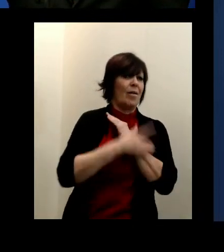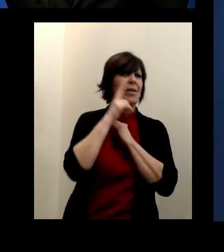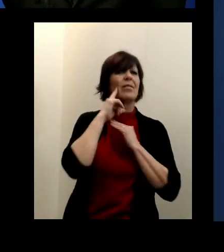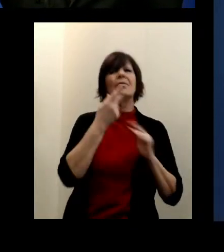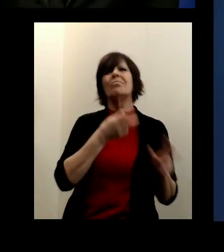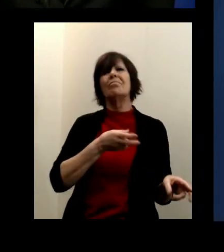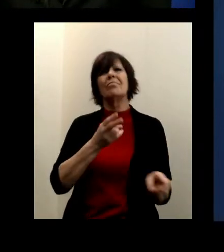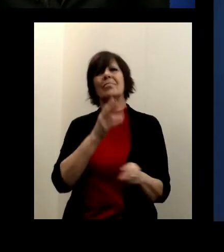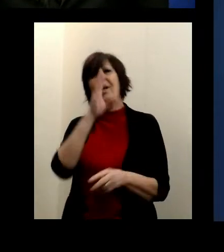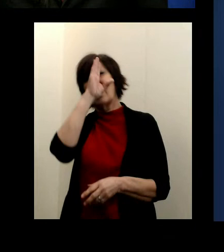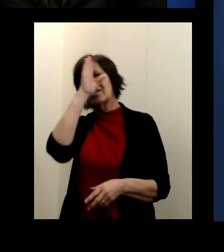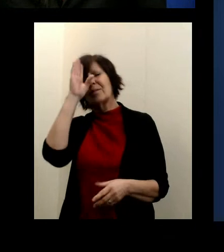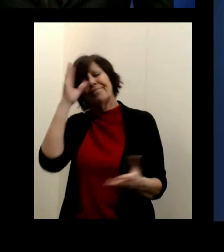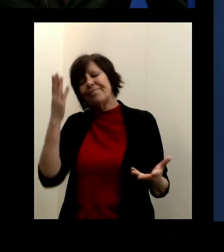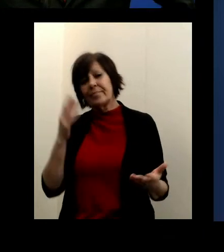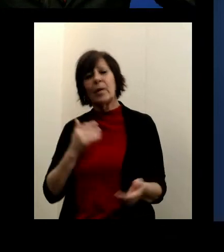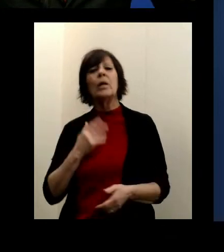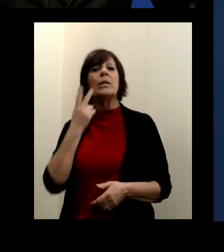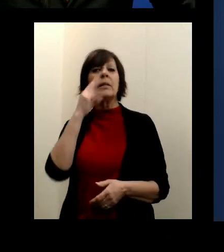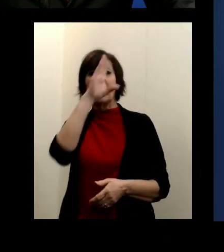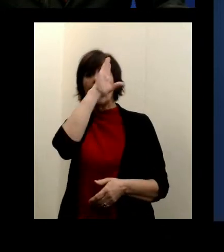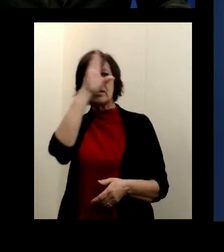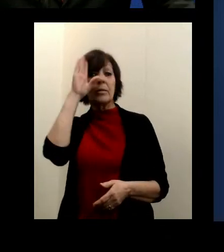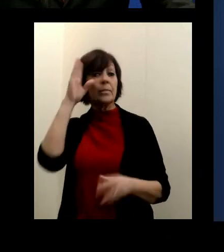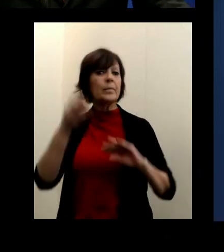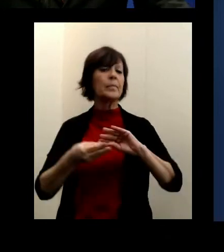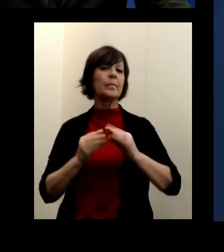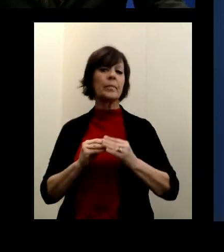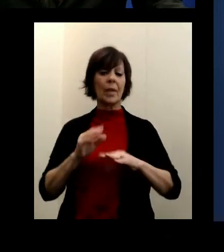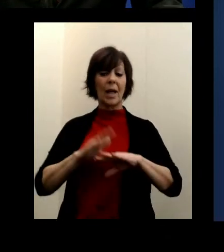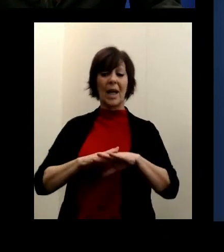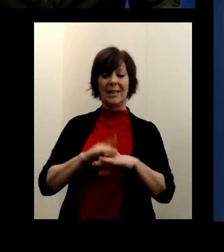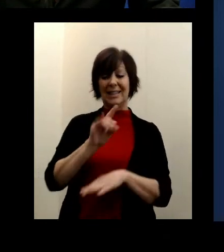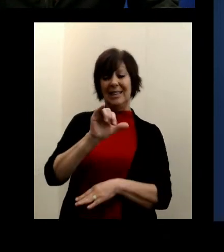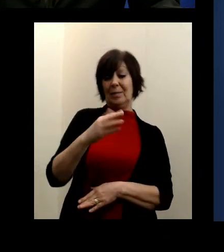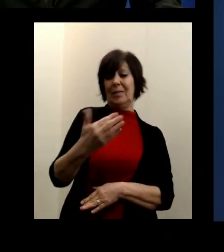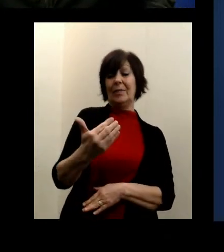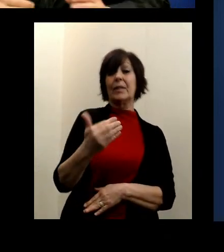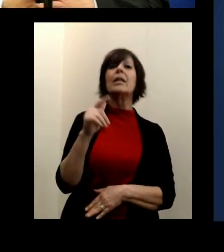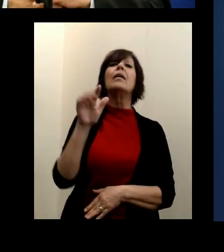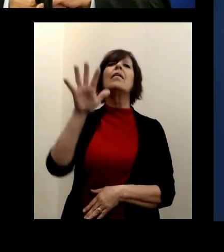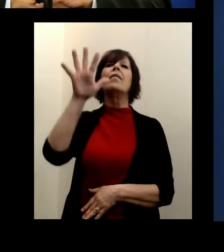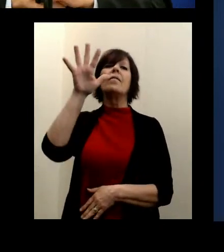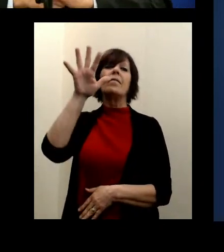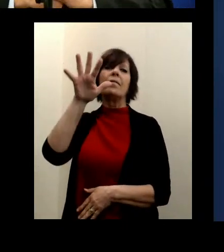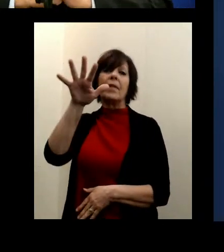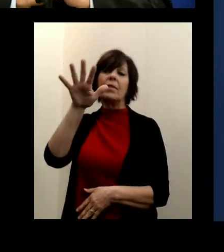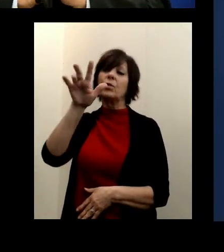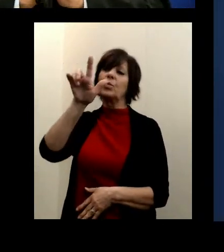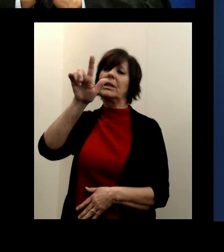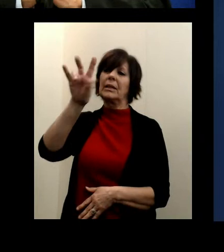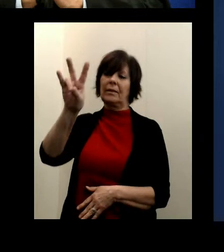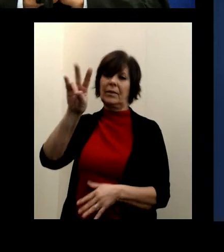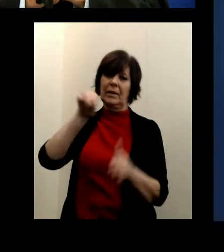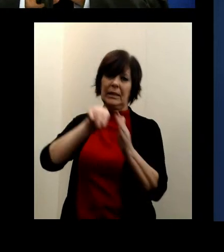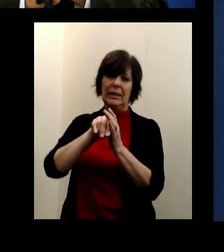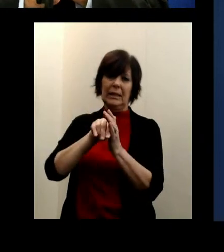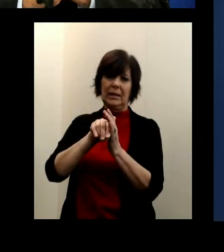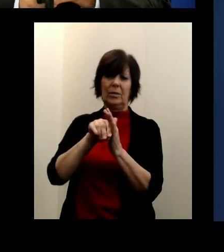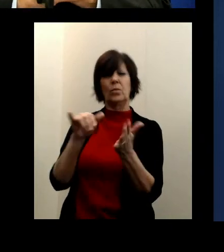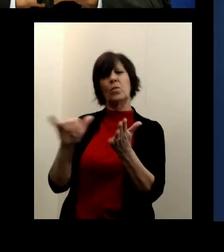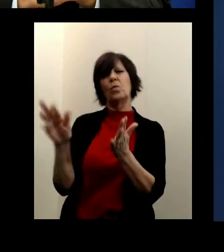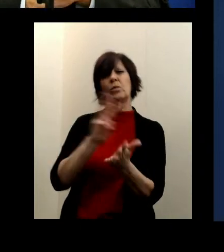Hospitalizations, we see in hospitalizations that on the 15th, there were 527 COVID-19 patients in Western New York